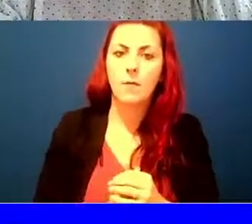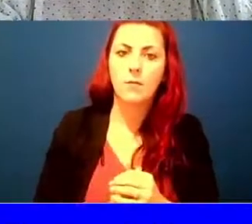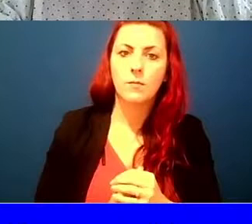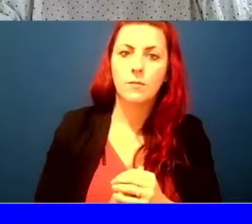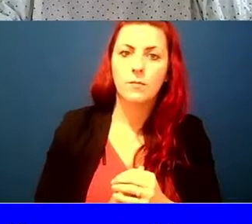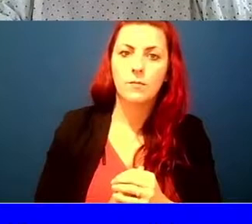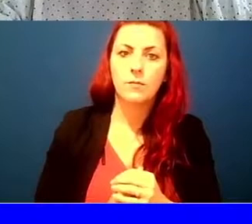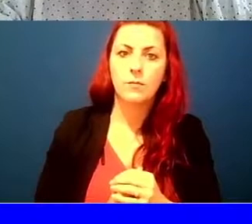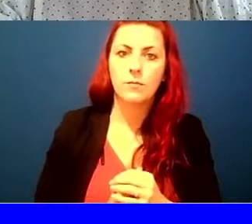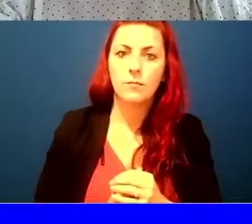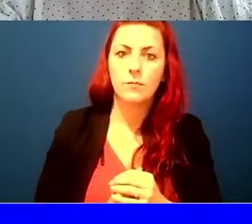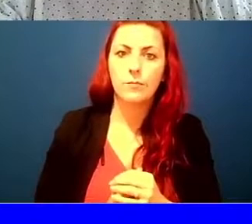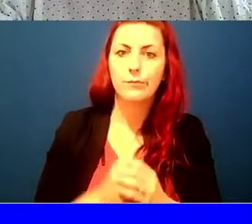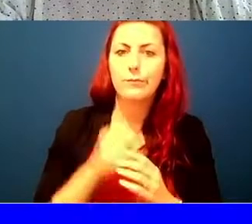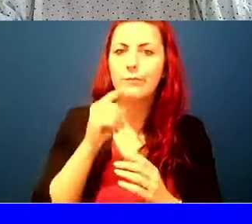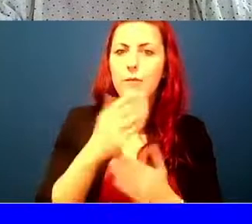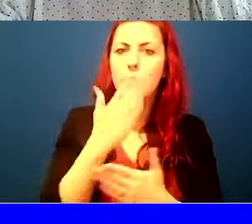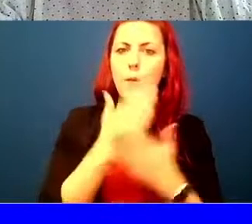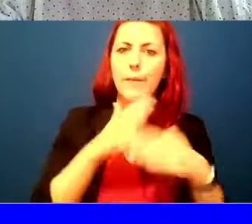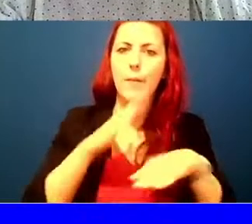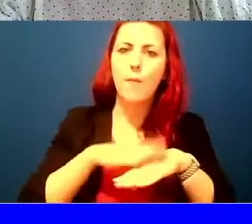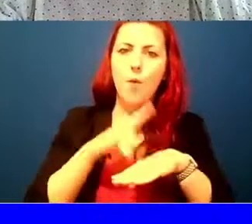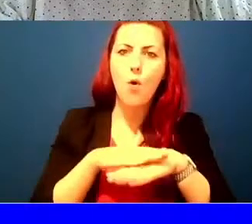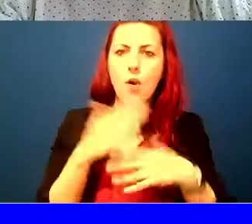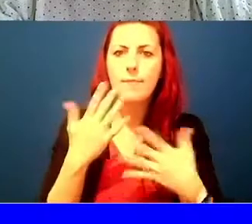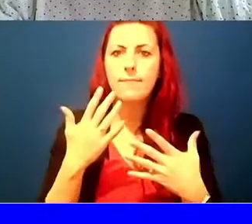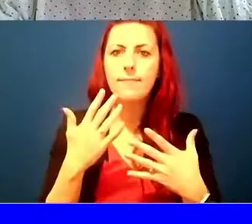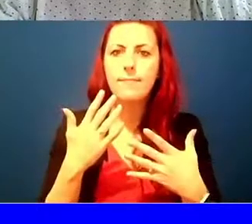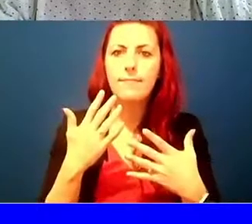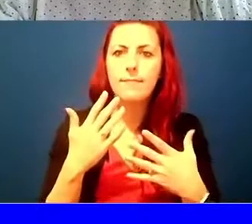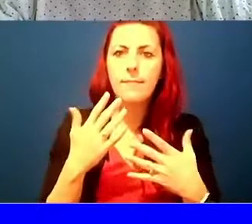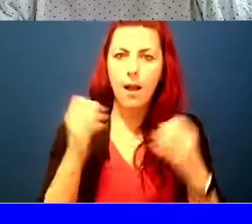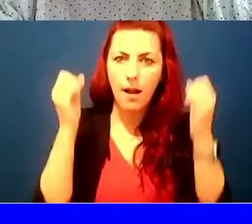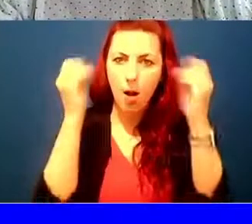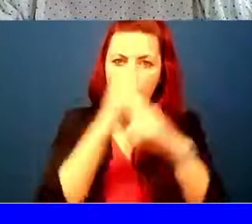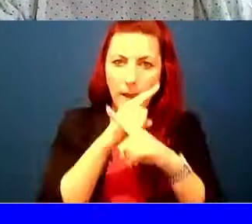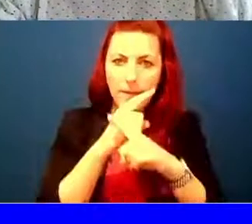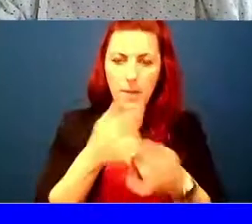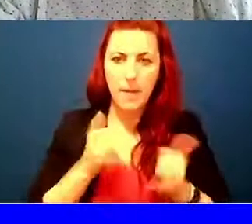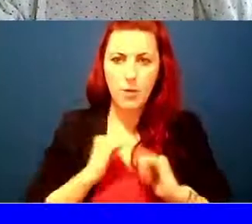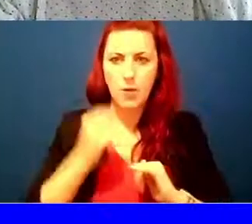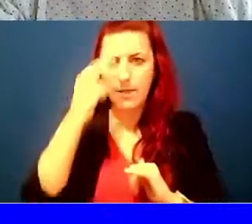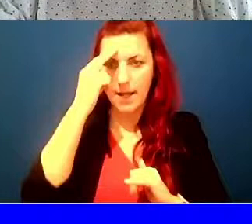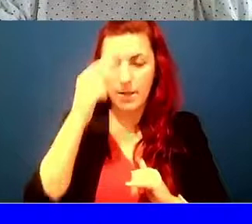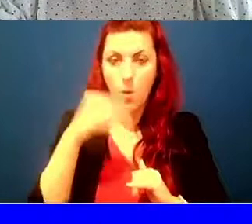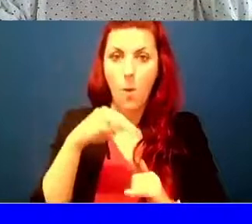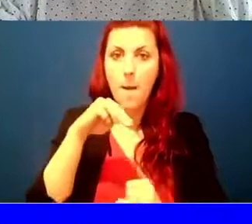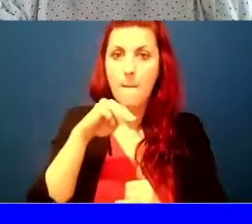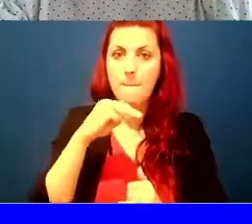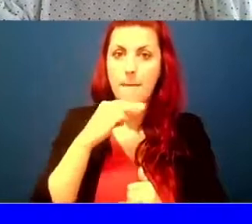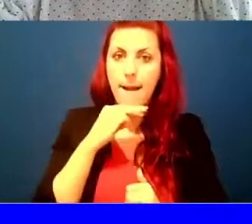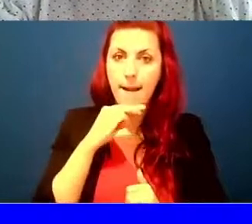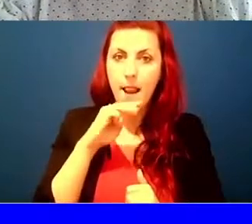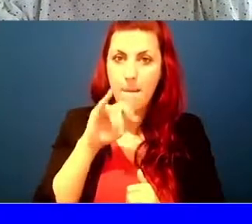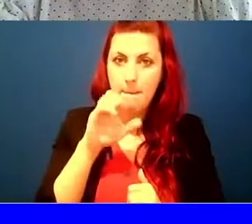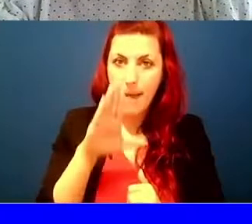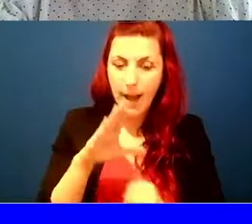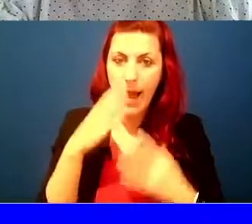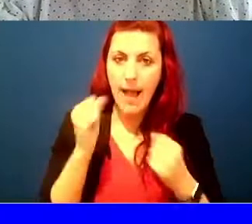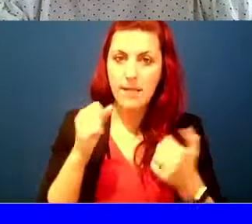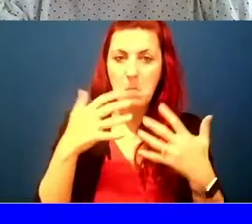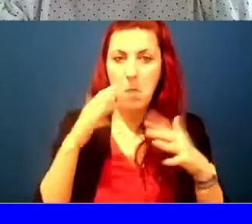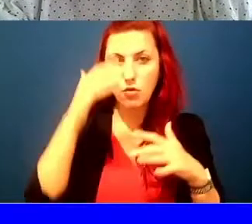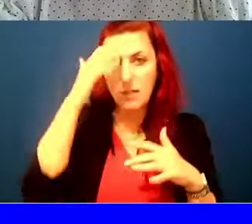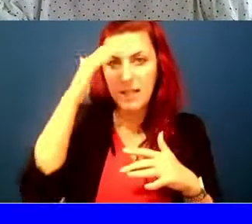And I suppose these are some of the kind of more complex ones to understand. So Michael has a moderate intellectual disability, and